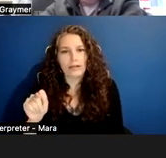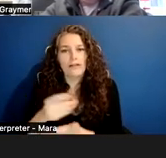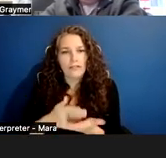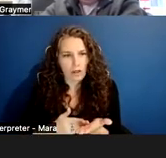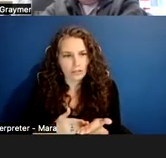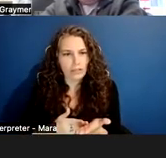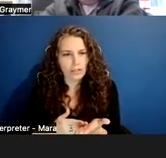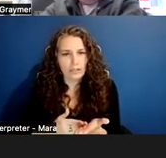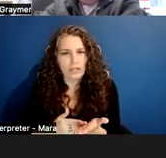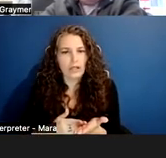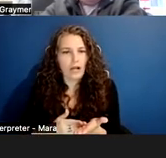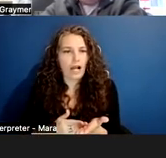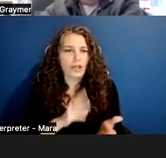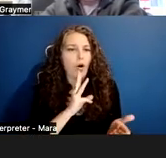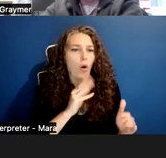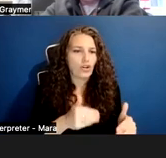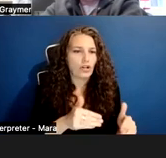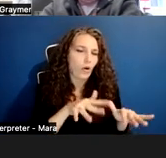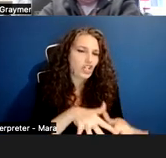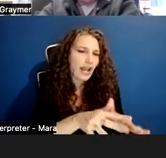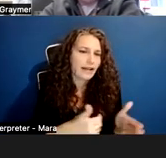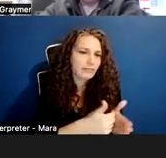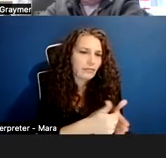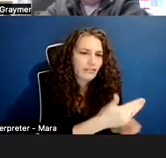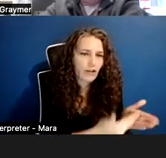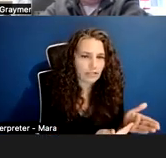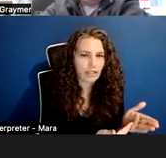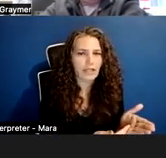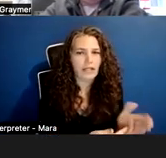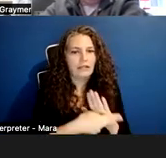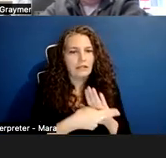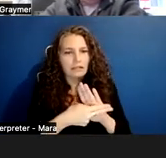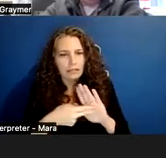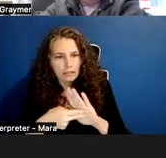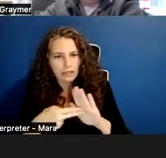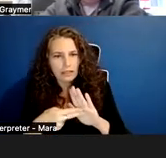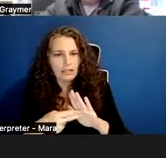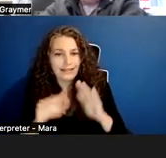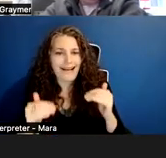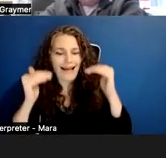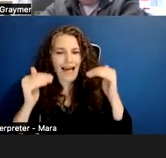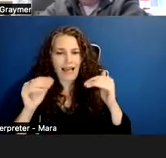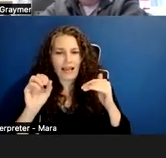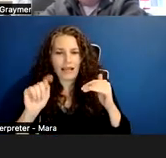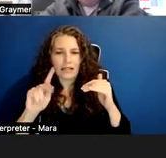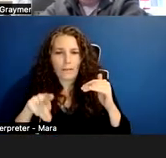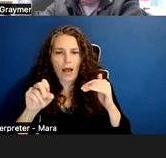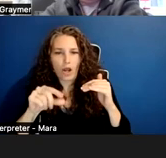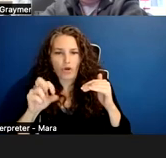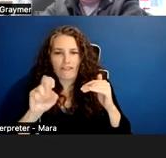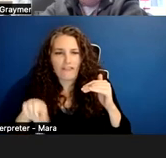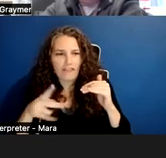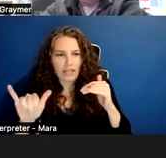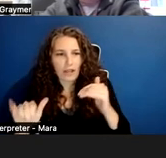fault. The oceanic fault is marked by uplift and high topography on the northeast. It's not a single crack.